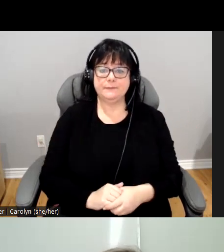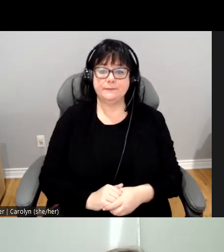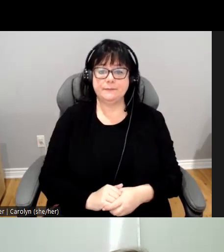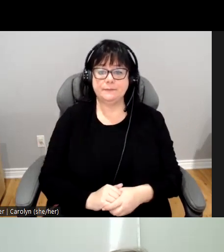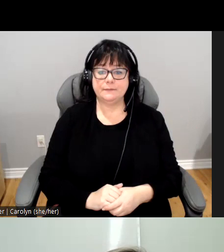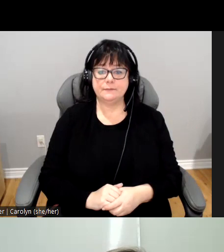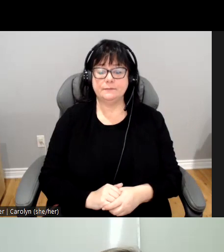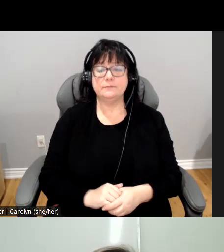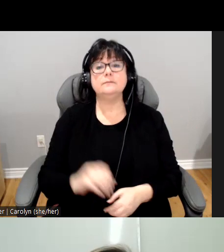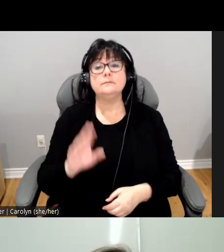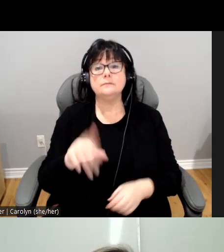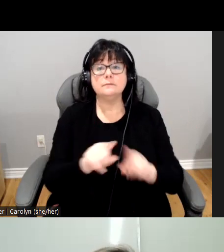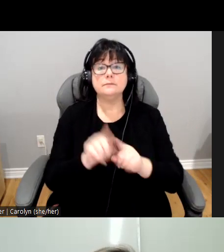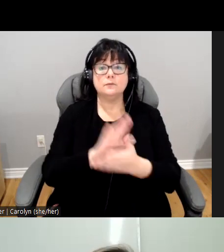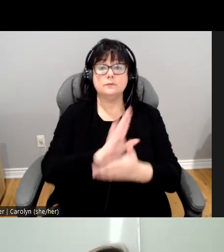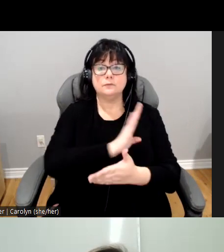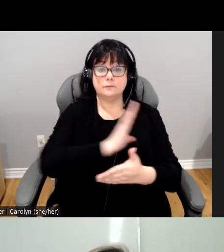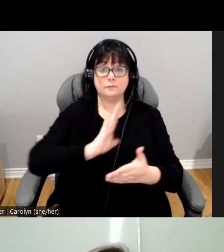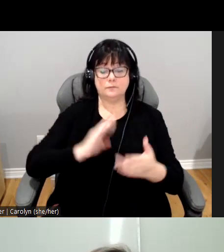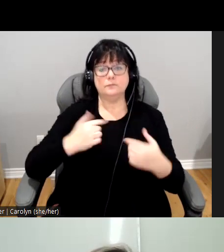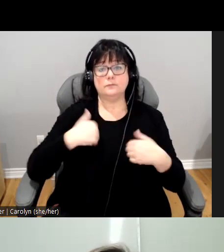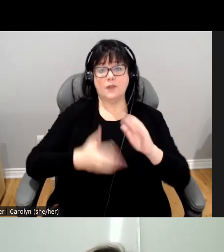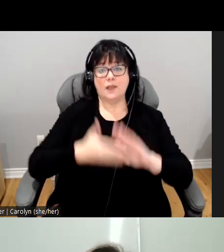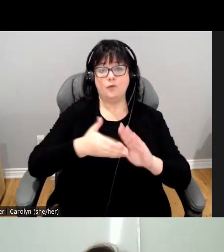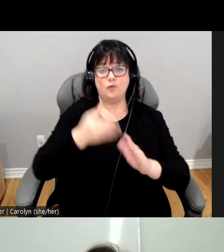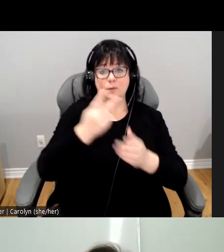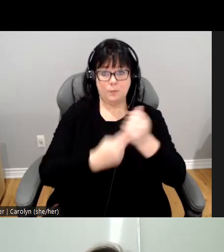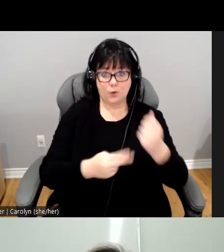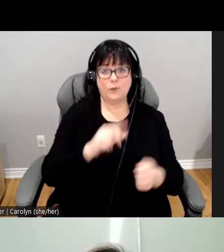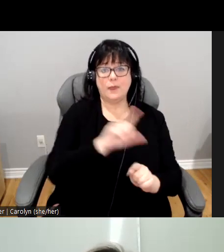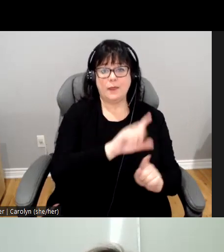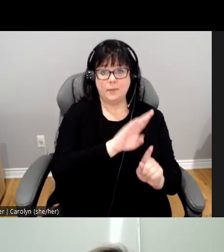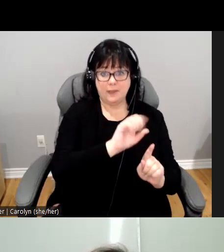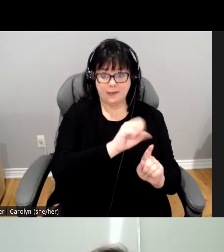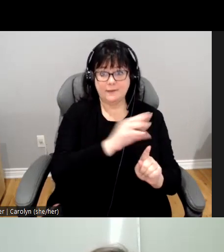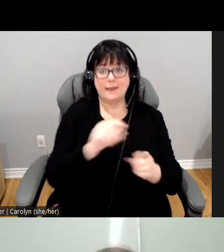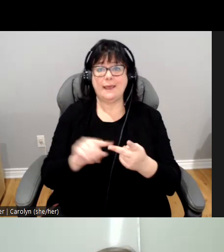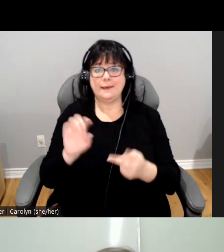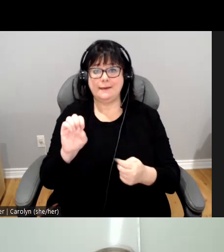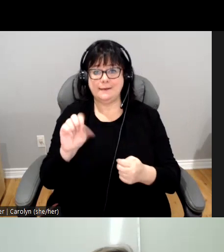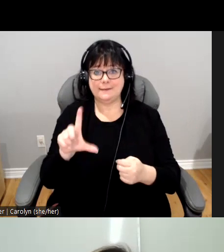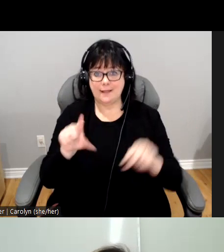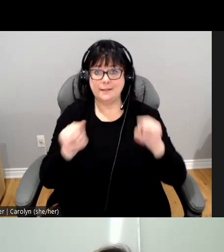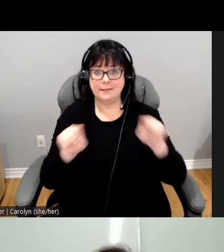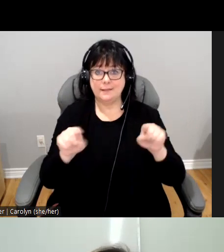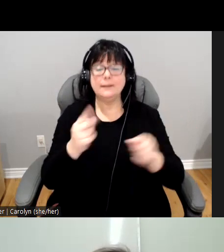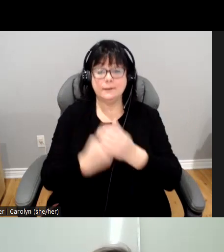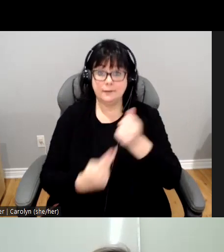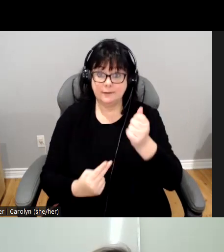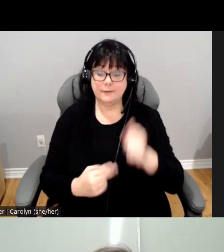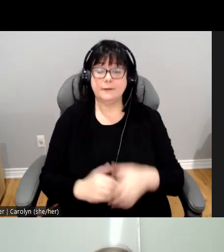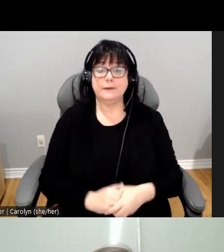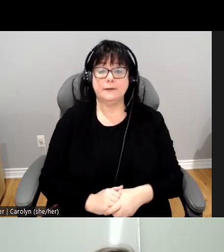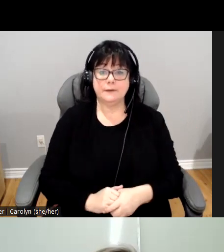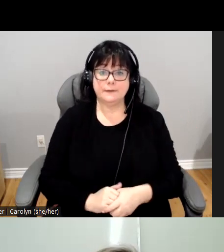both programs at the school board. So I run LBS and I also look after the English language classes program. And it's always